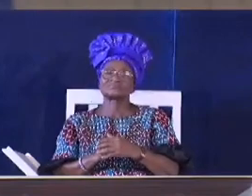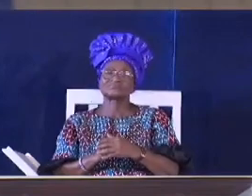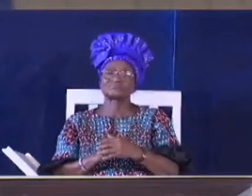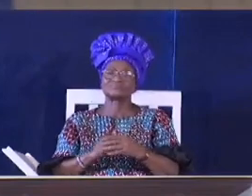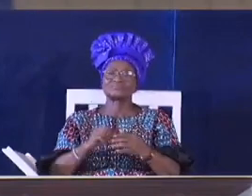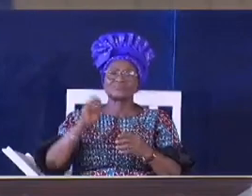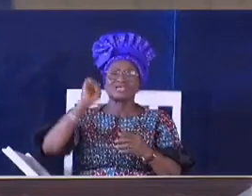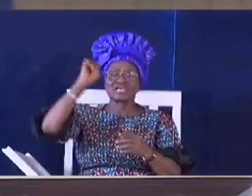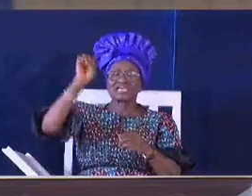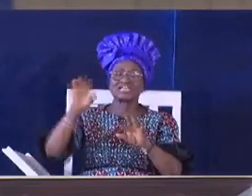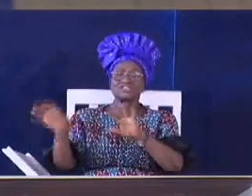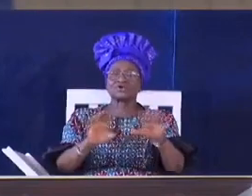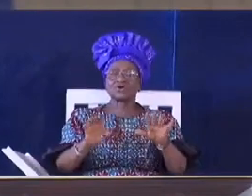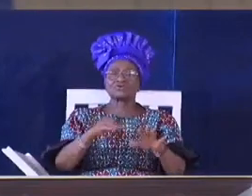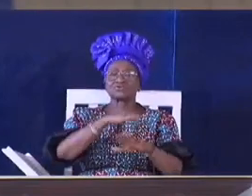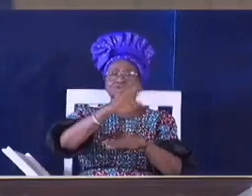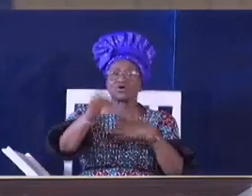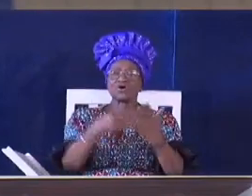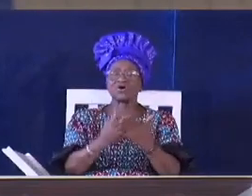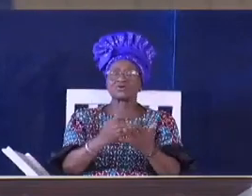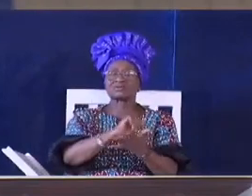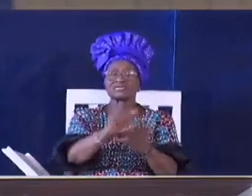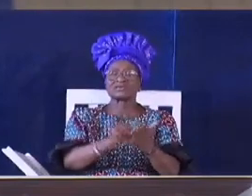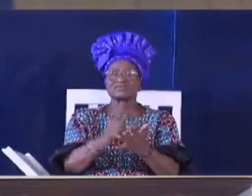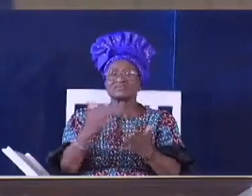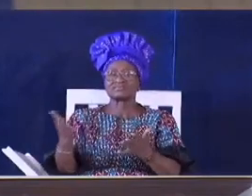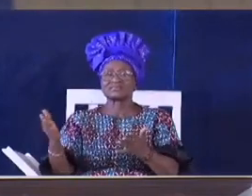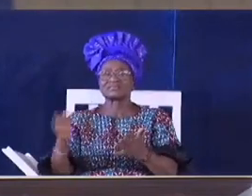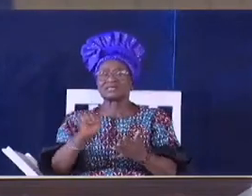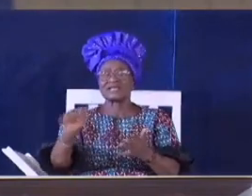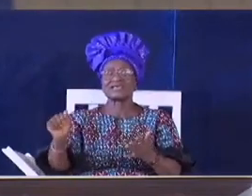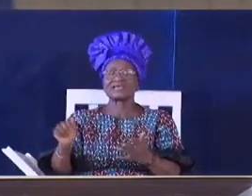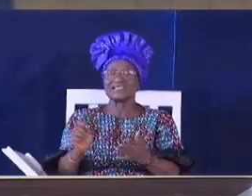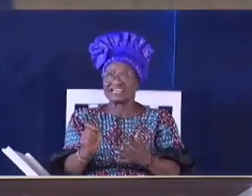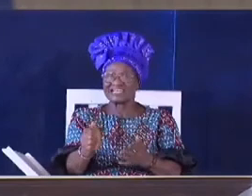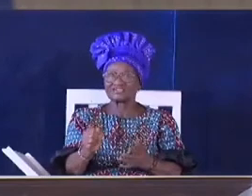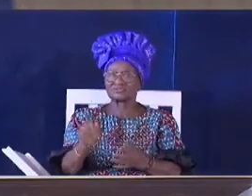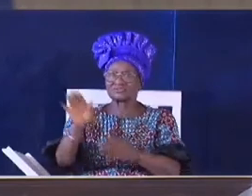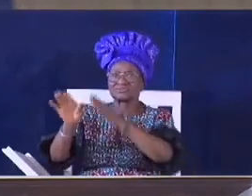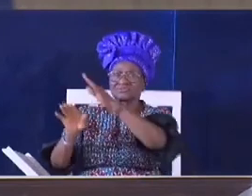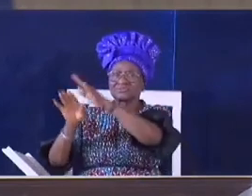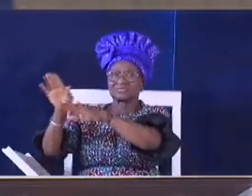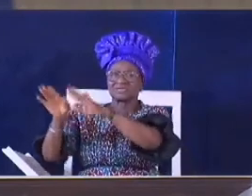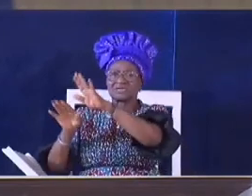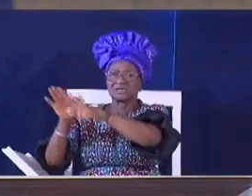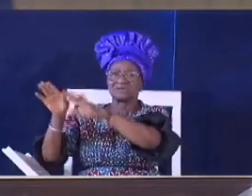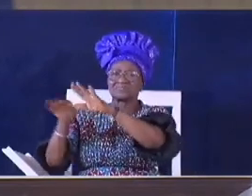He does all these things a little step at a time.